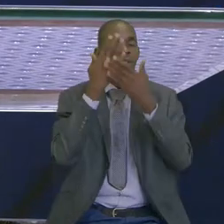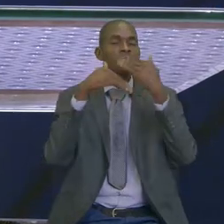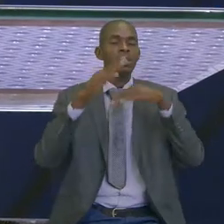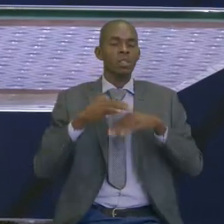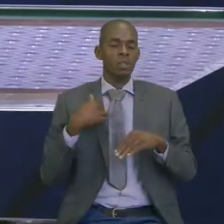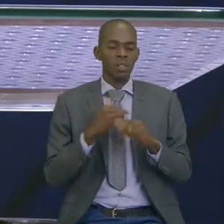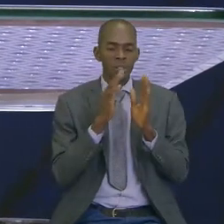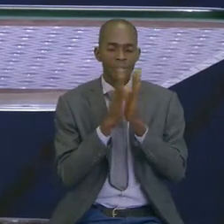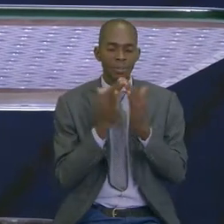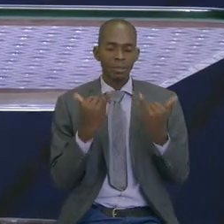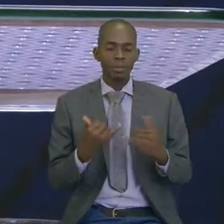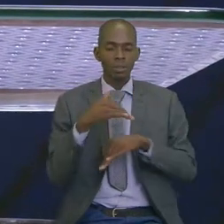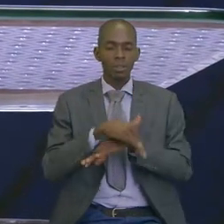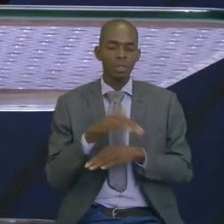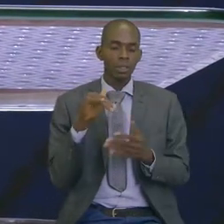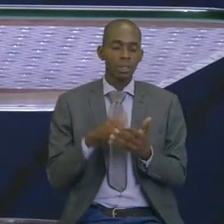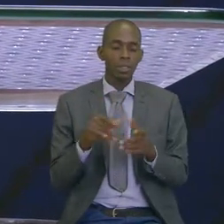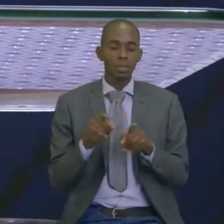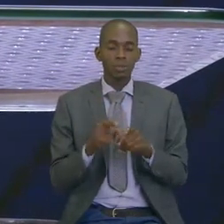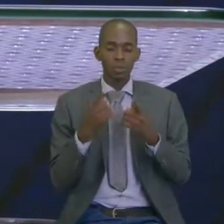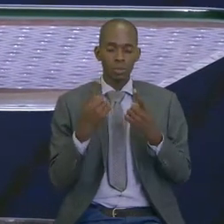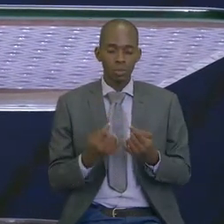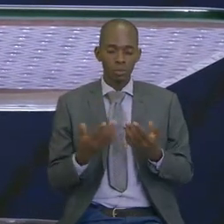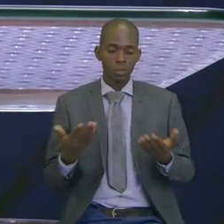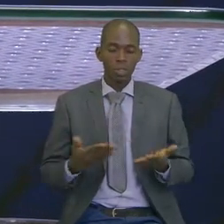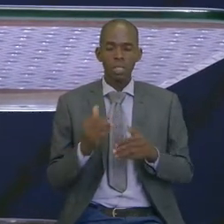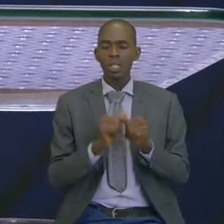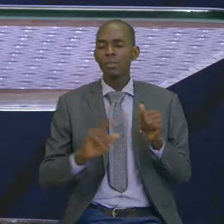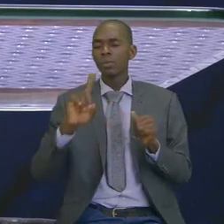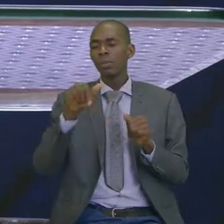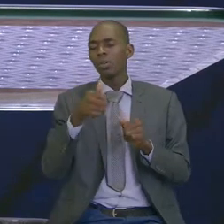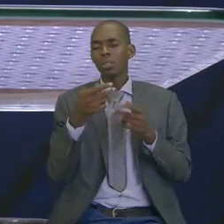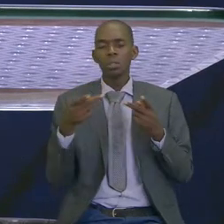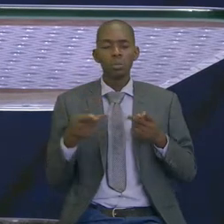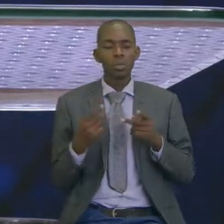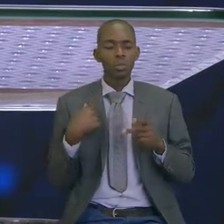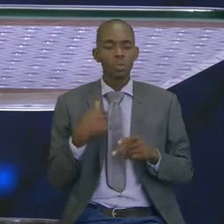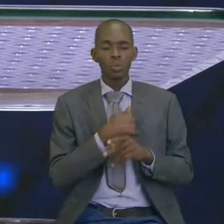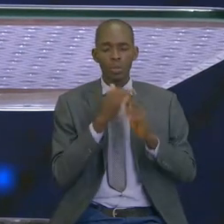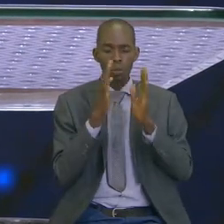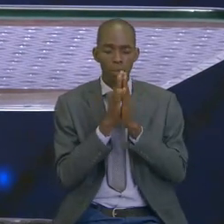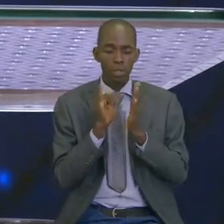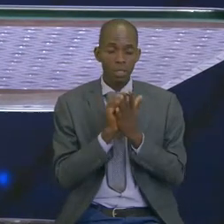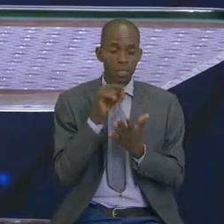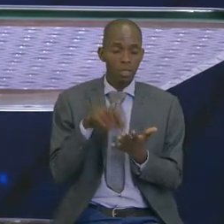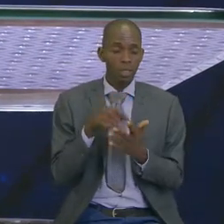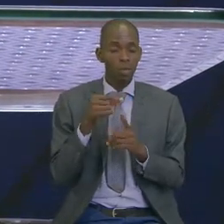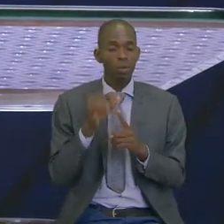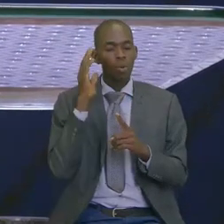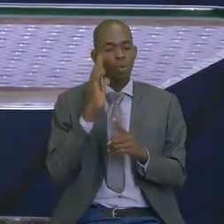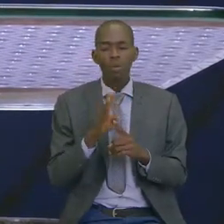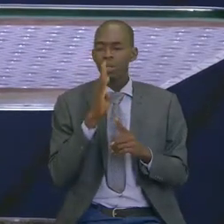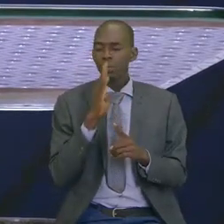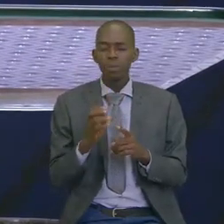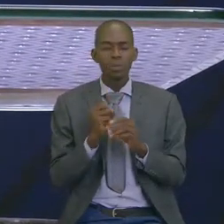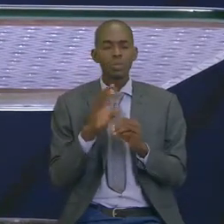tonight again as we come here and every other place, we pray that this word will be so